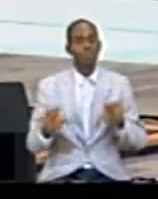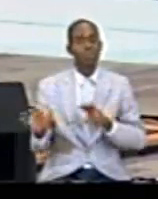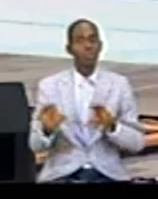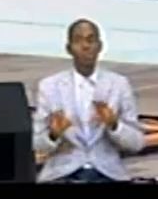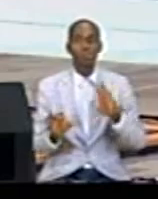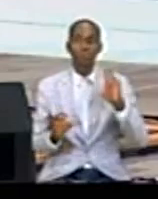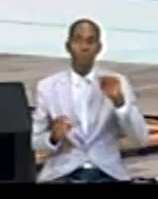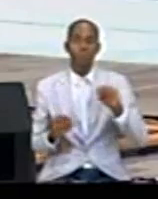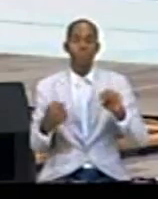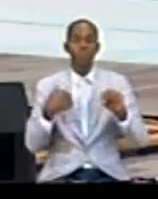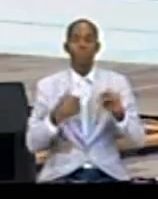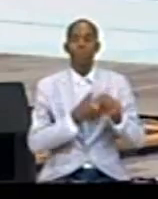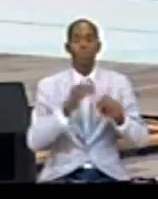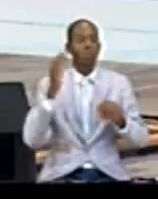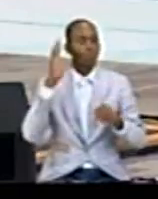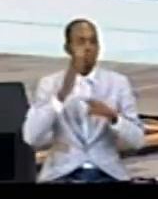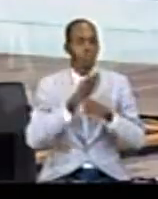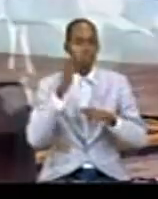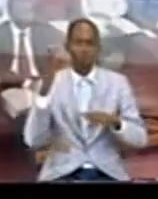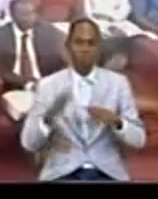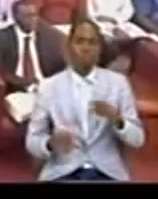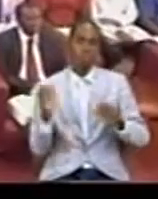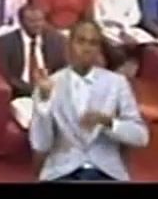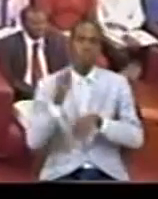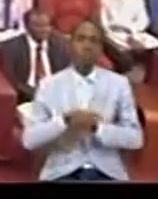utterly overthrow them all.